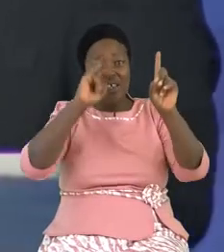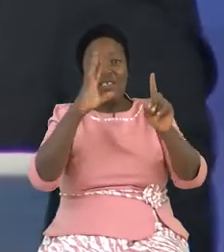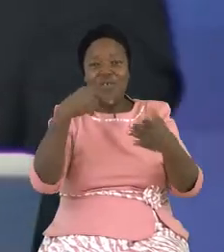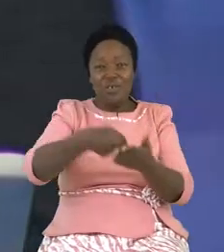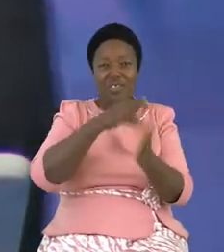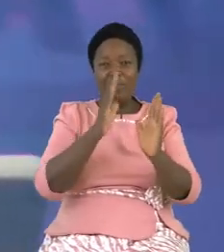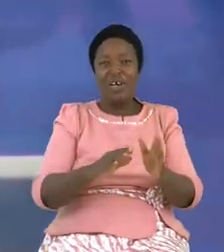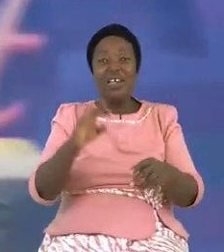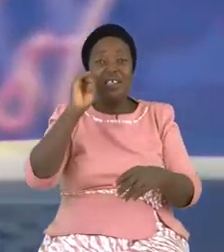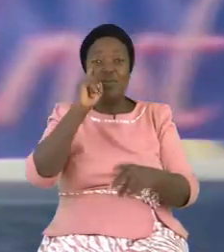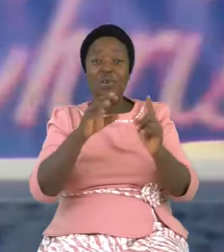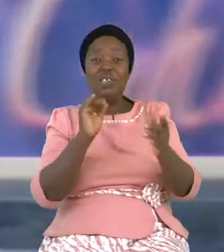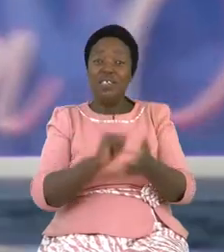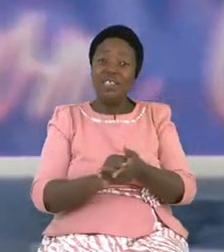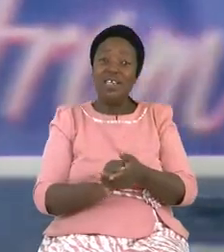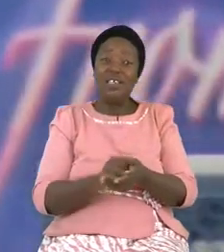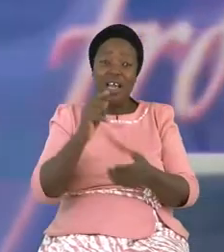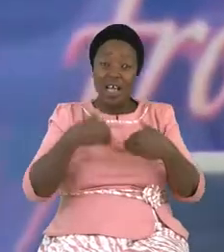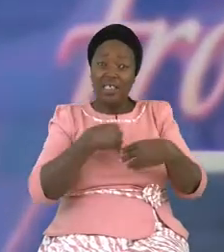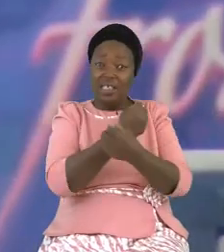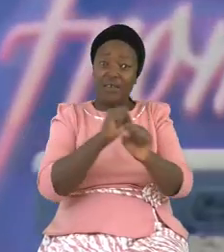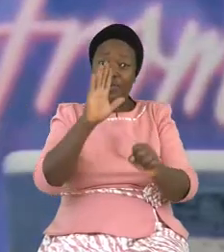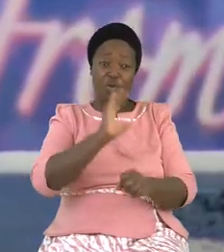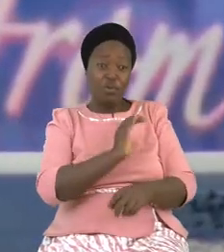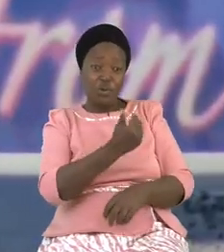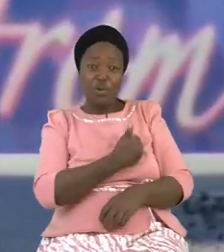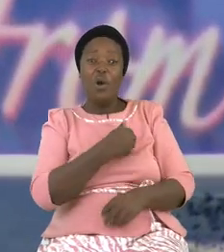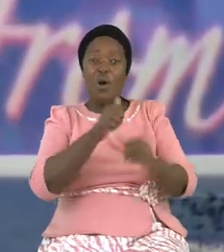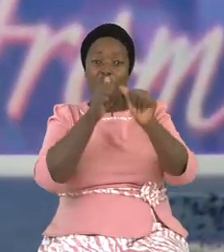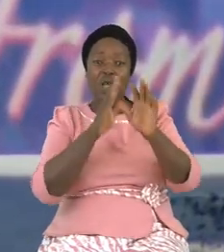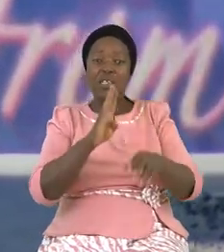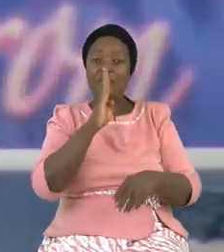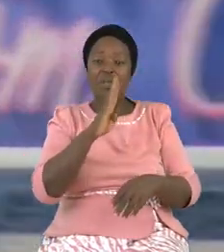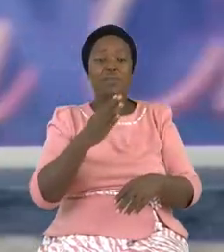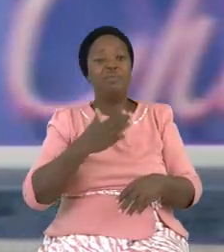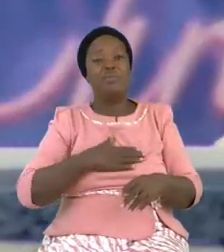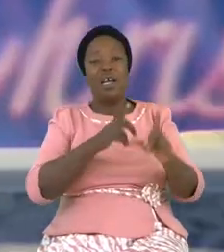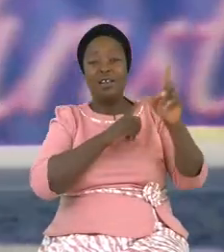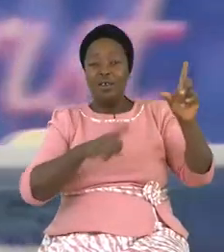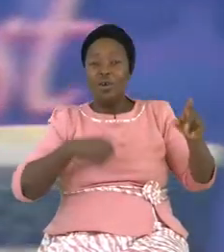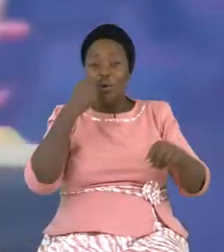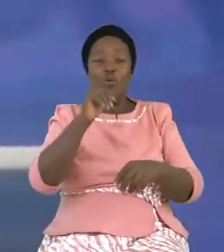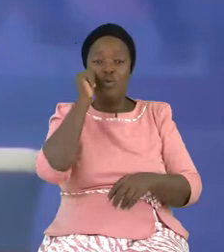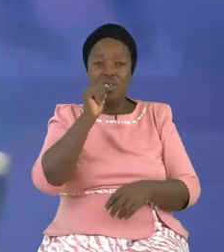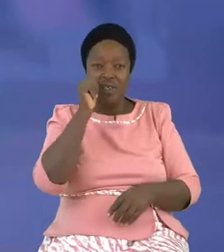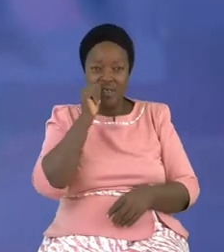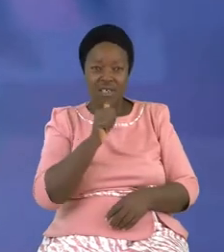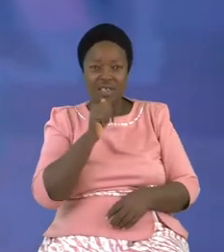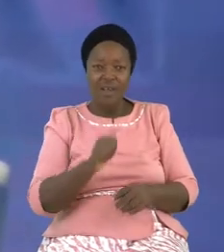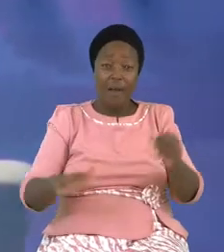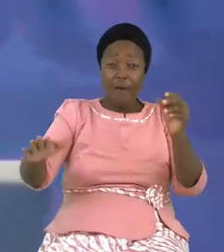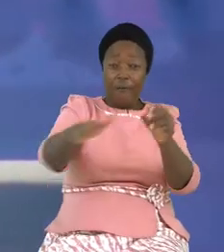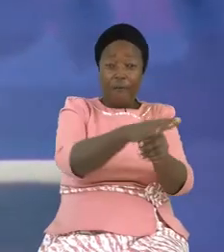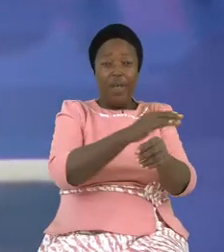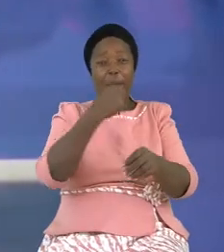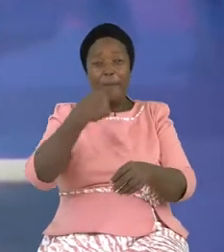is the one who has saved your soul. Blessed be my Lord, who daily loadeth me